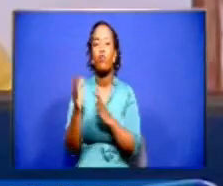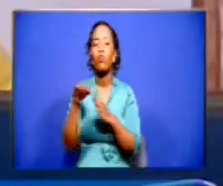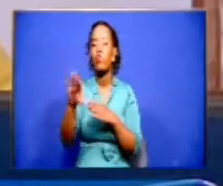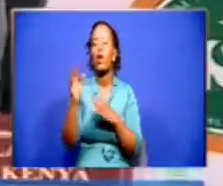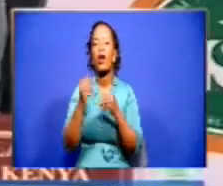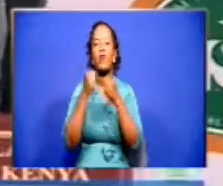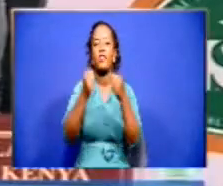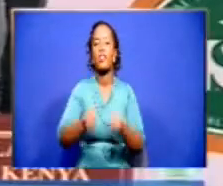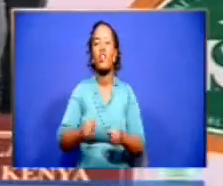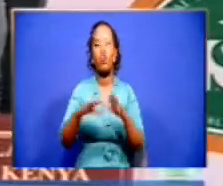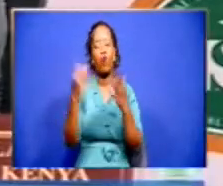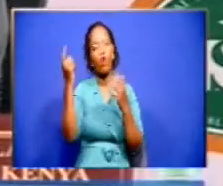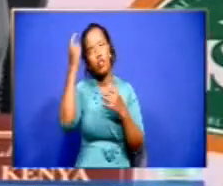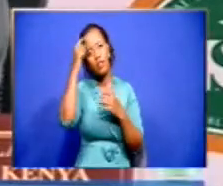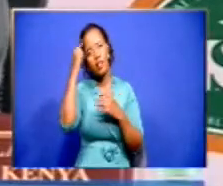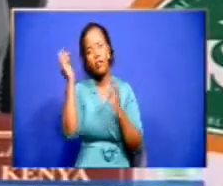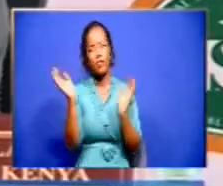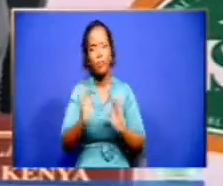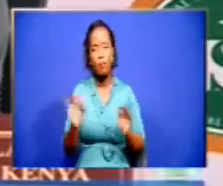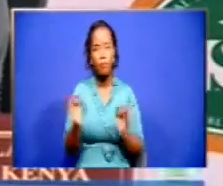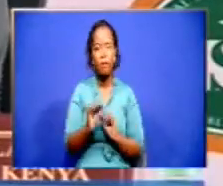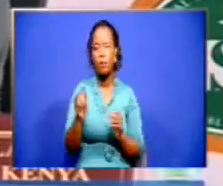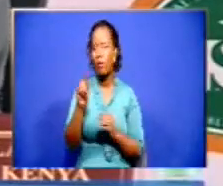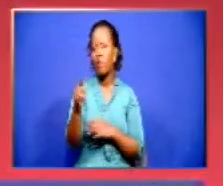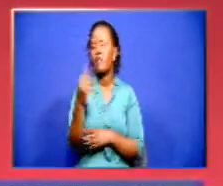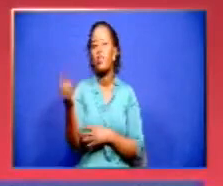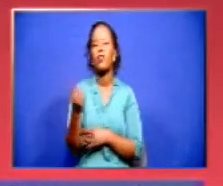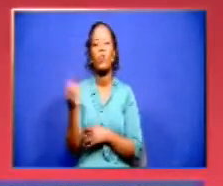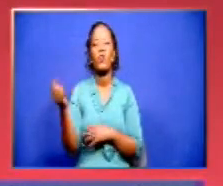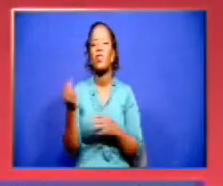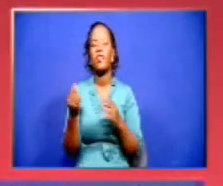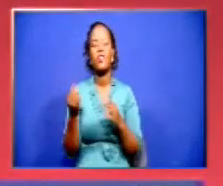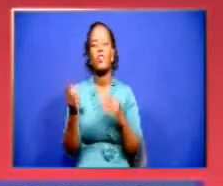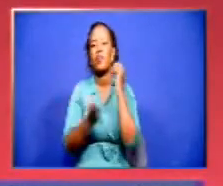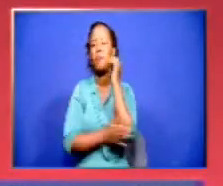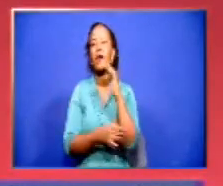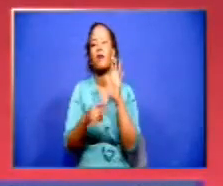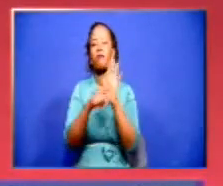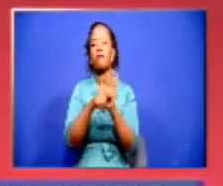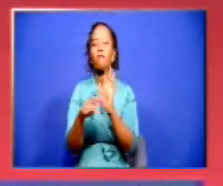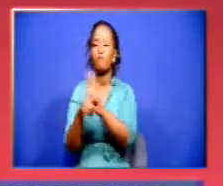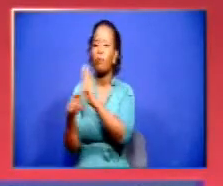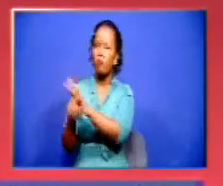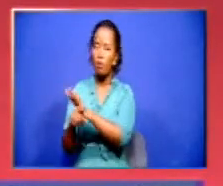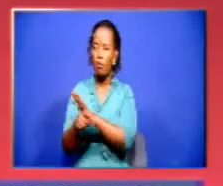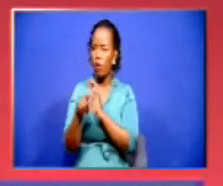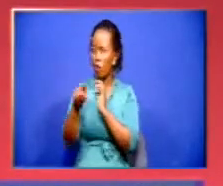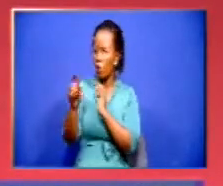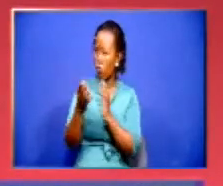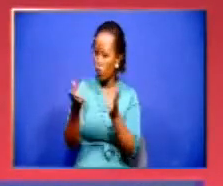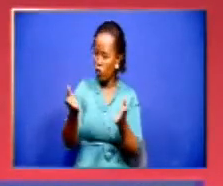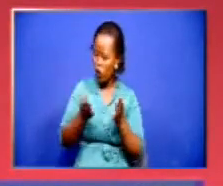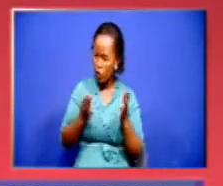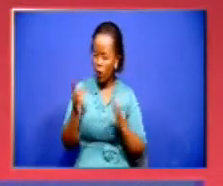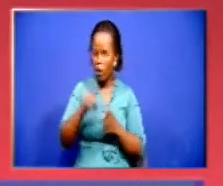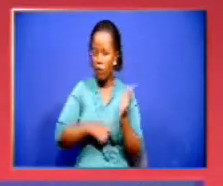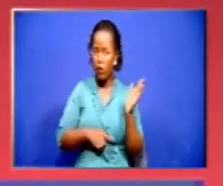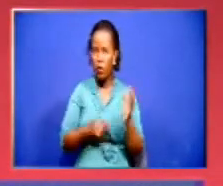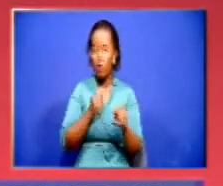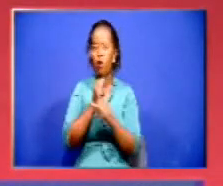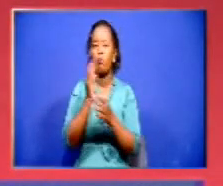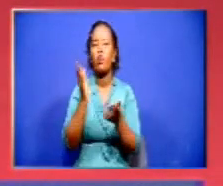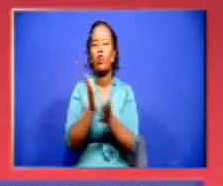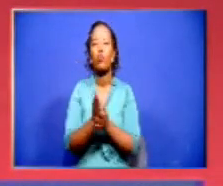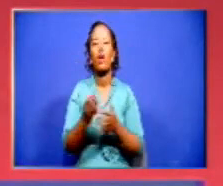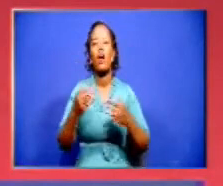strength or intelligence. Those are just side issues. What you require is the element